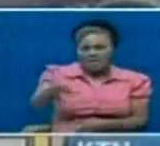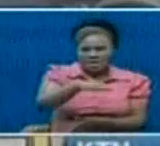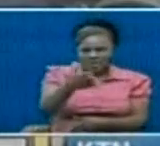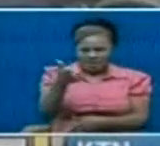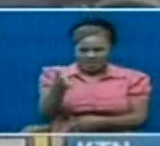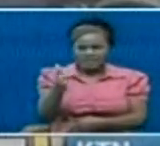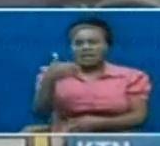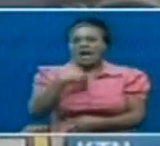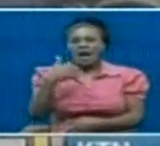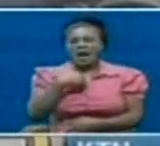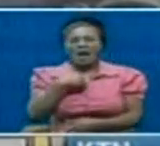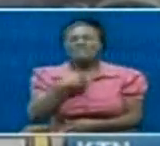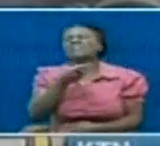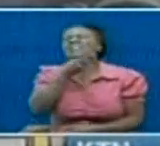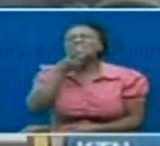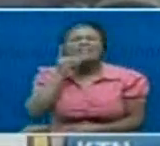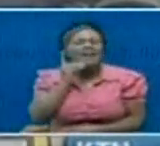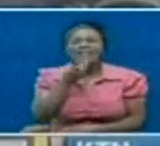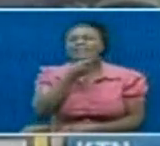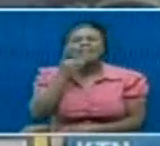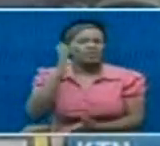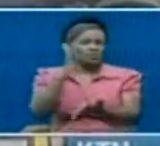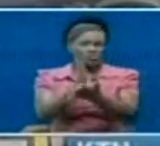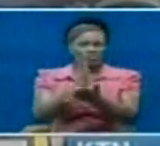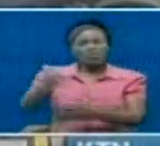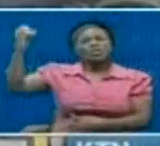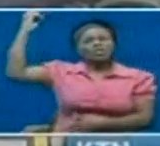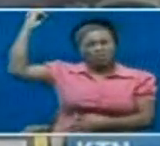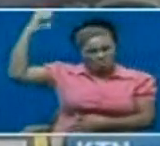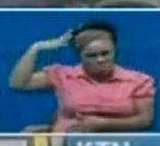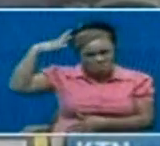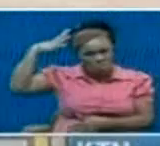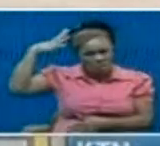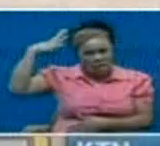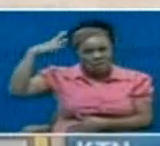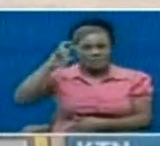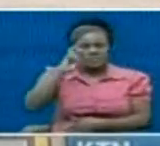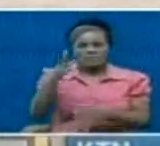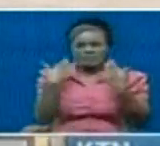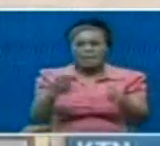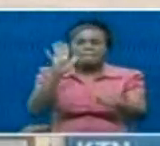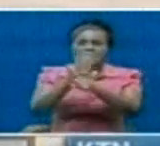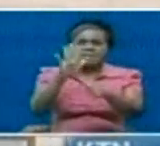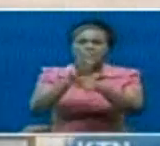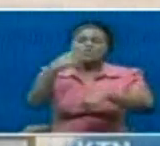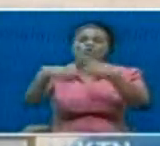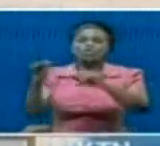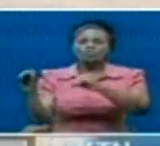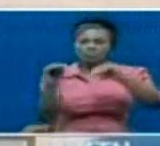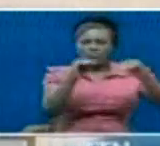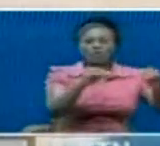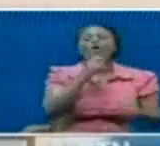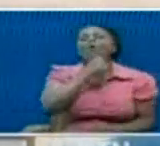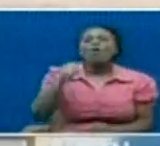yetu imekumbwa na ukame. Kiangazi kabisa ambaye tumeshuhudia. And as many continue to move, the